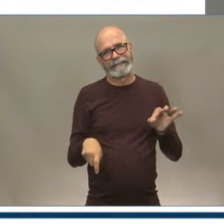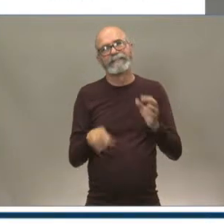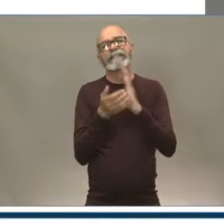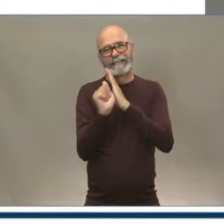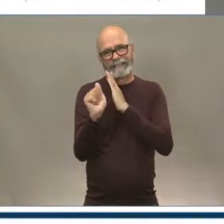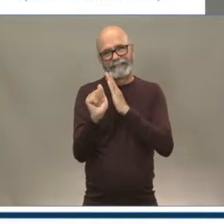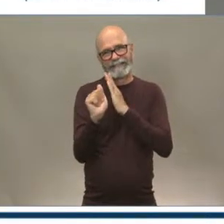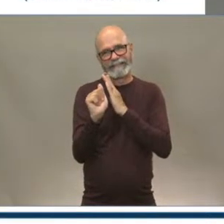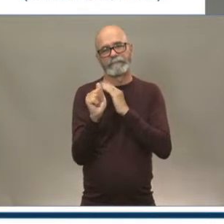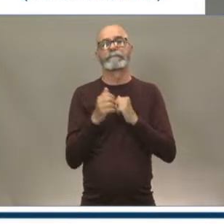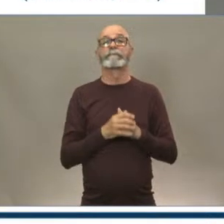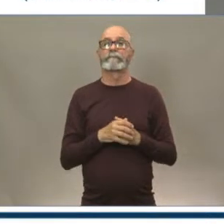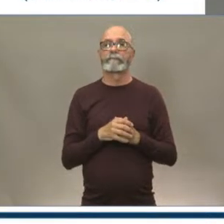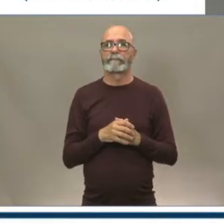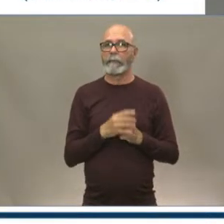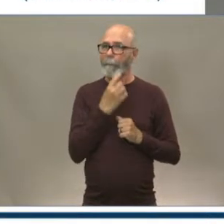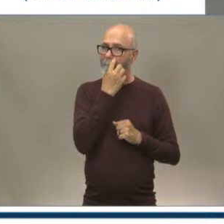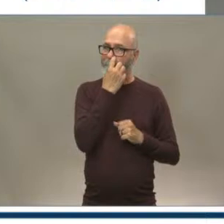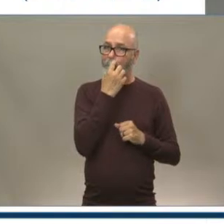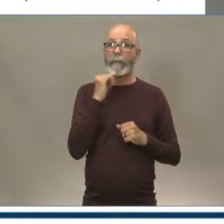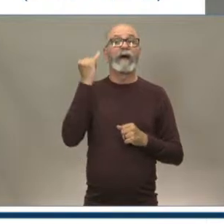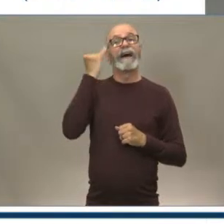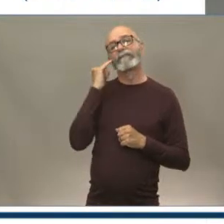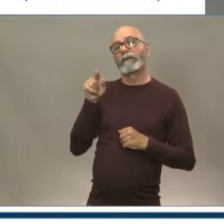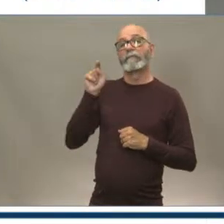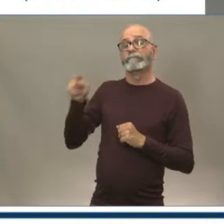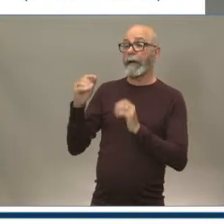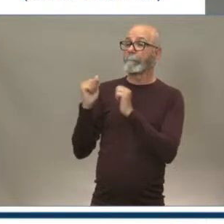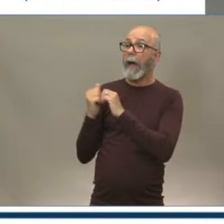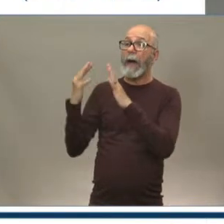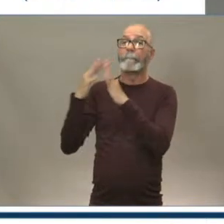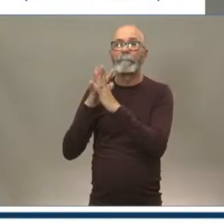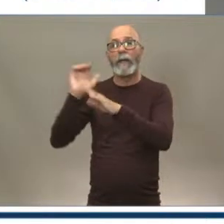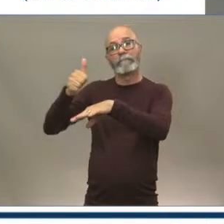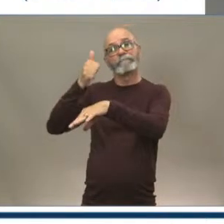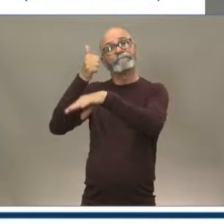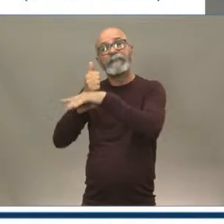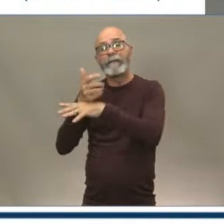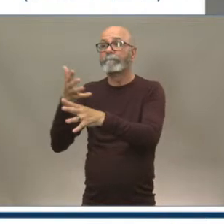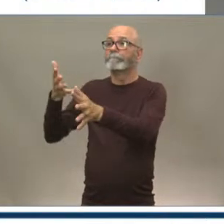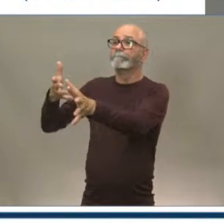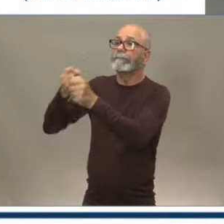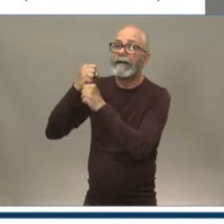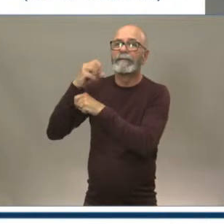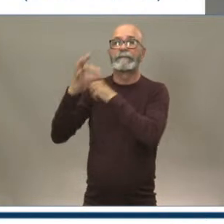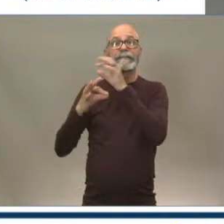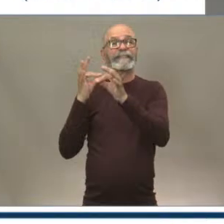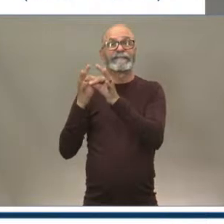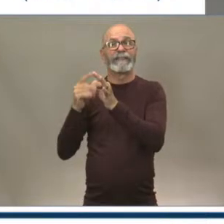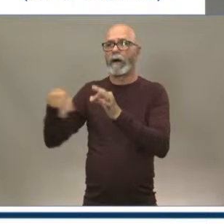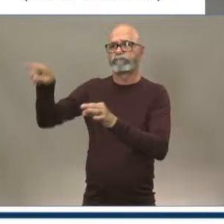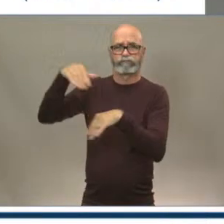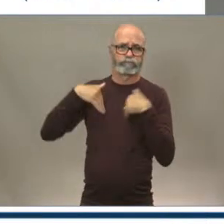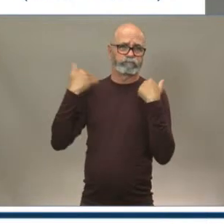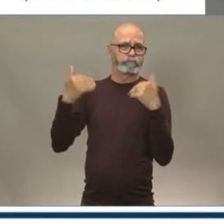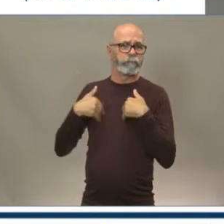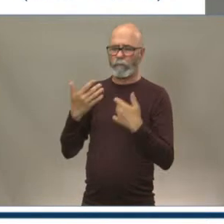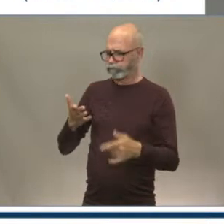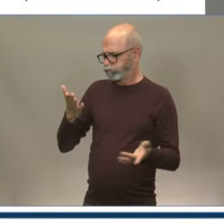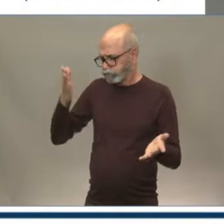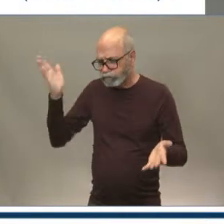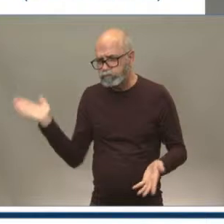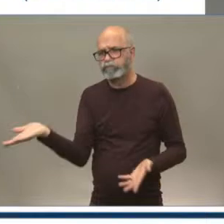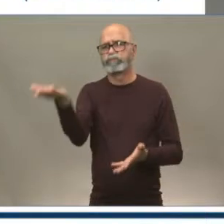pop-up and supporting those pop-up testing, there's a huge need for volunteers in that space, and so we would encourage people, and many young people